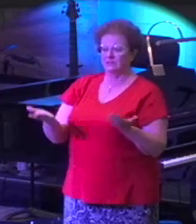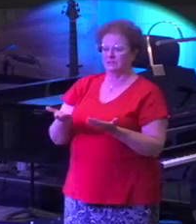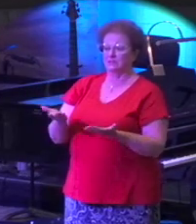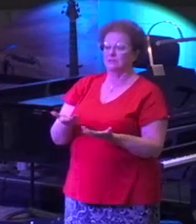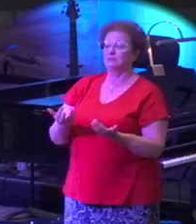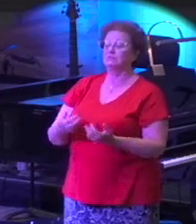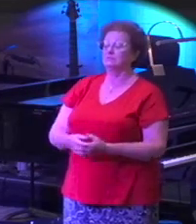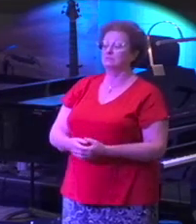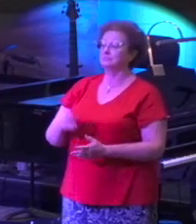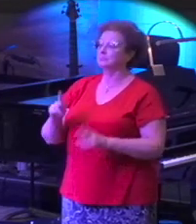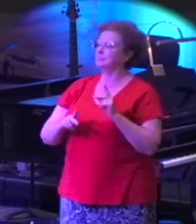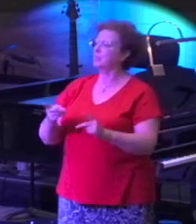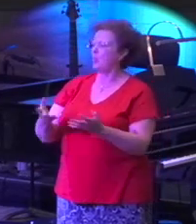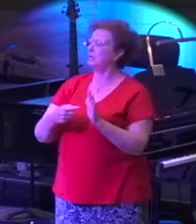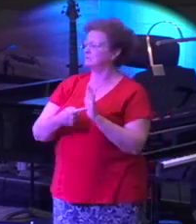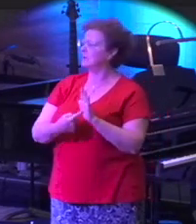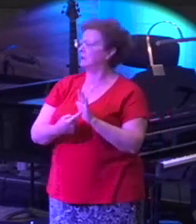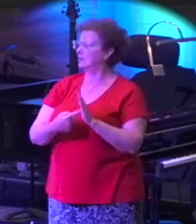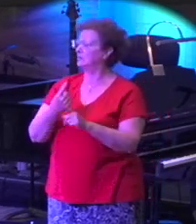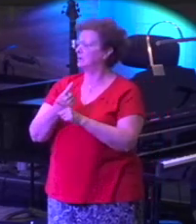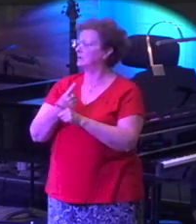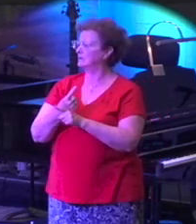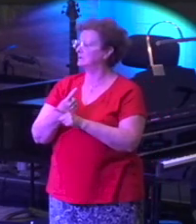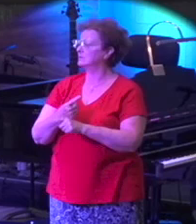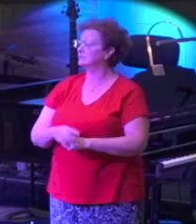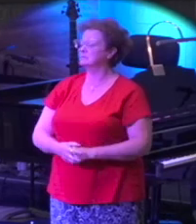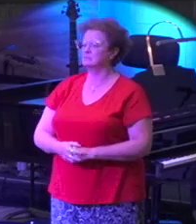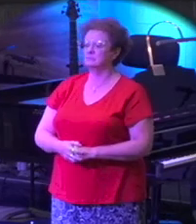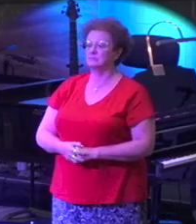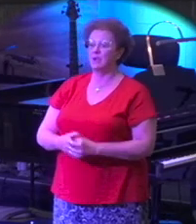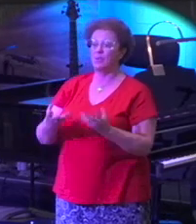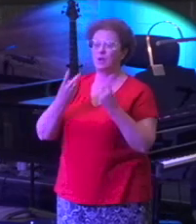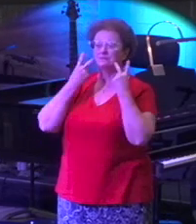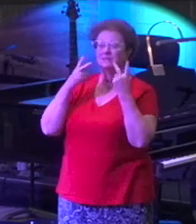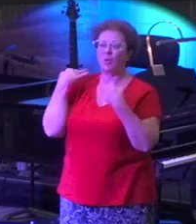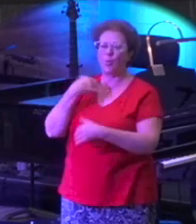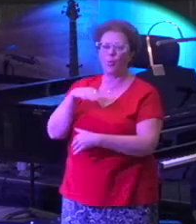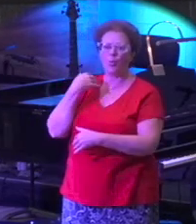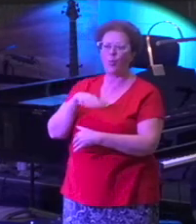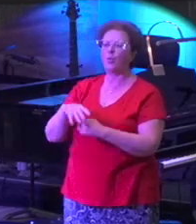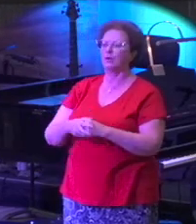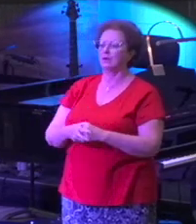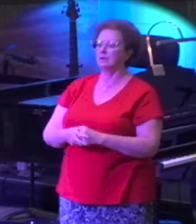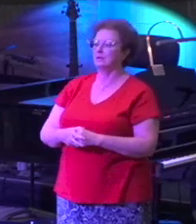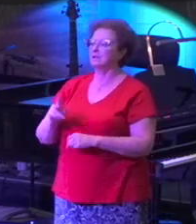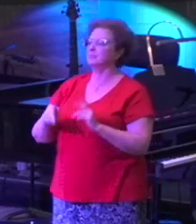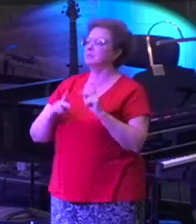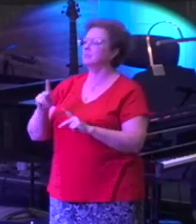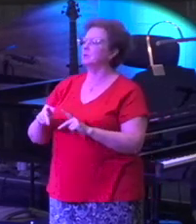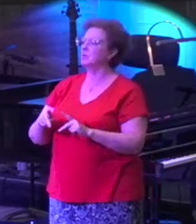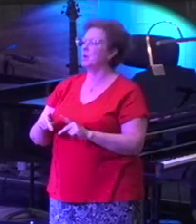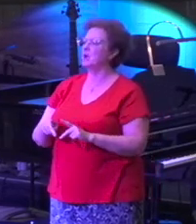People want signs, amen? People would love to see a miracle, amen? People want a big